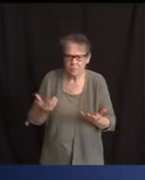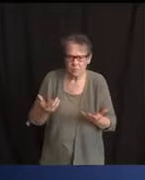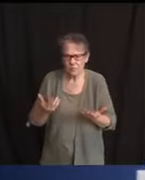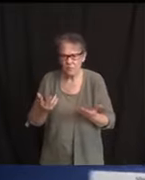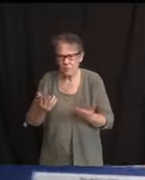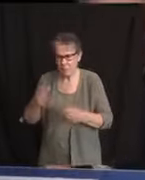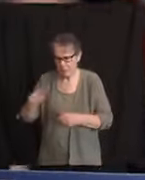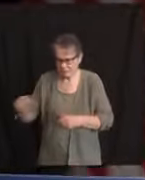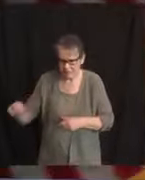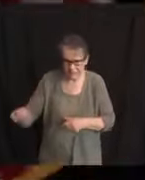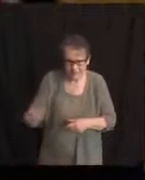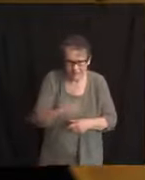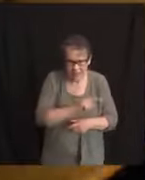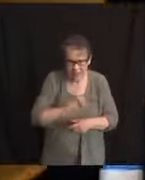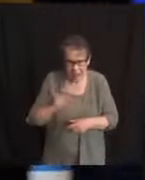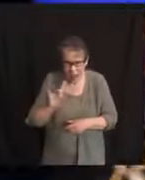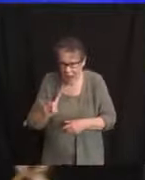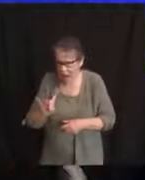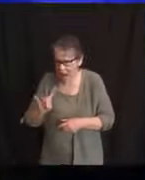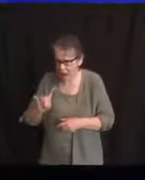Thank you, Ed.